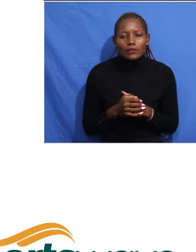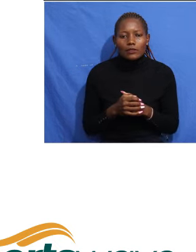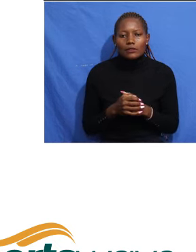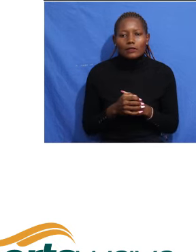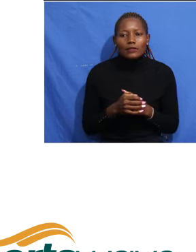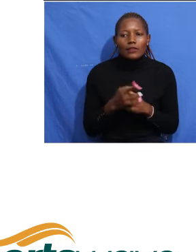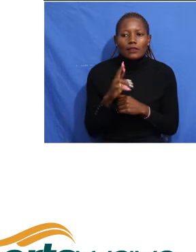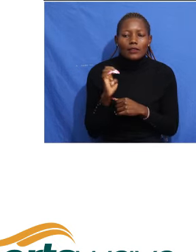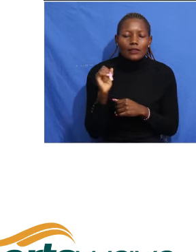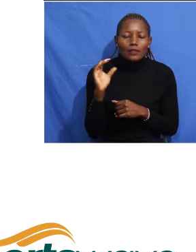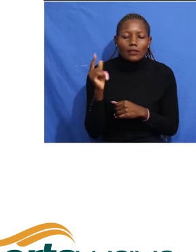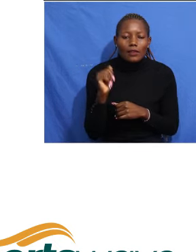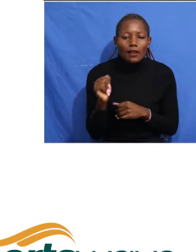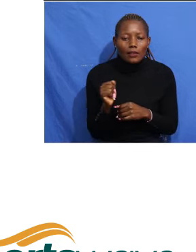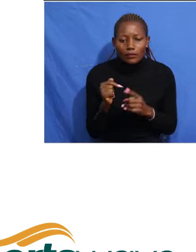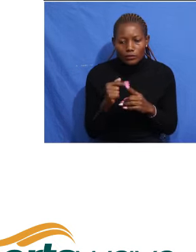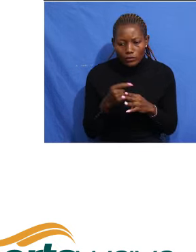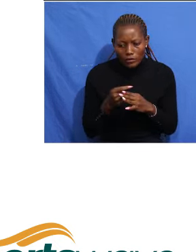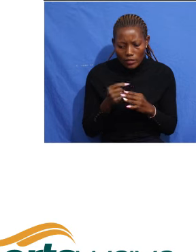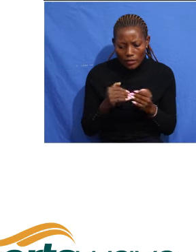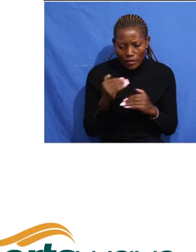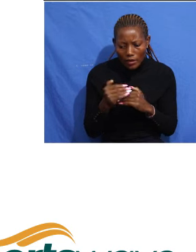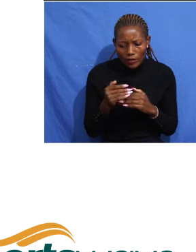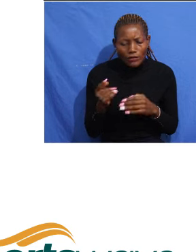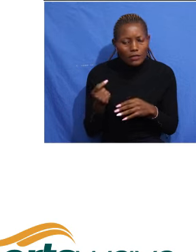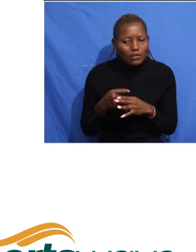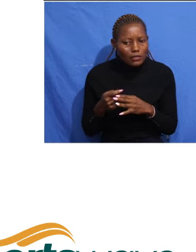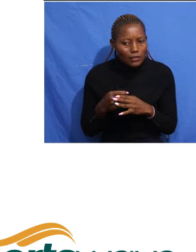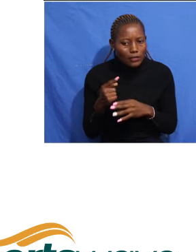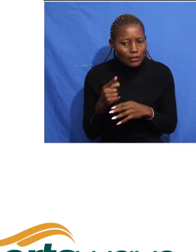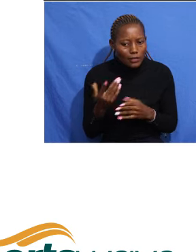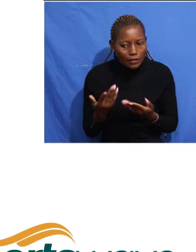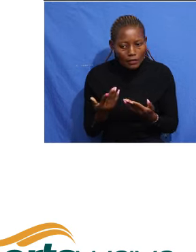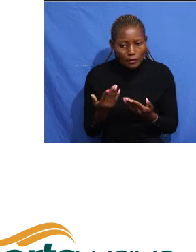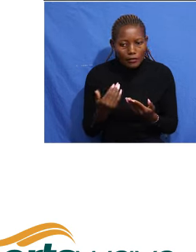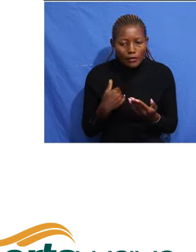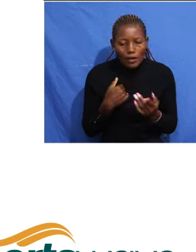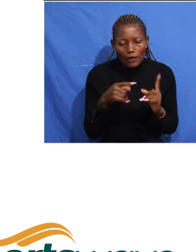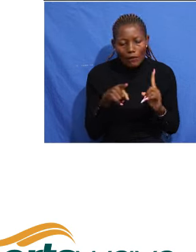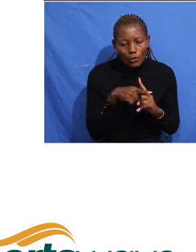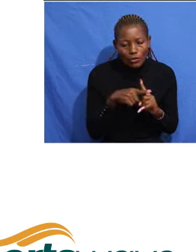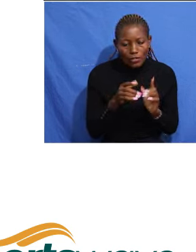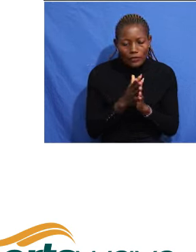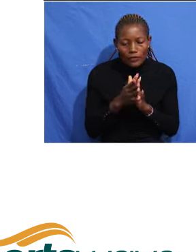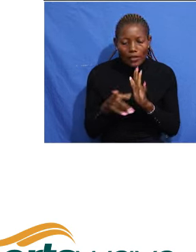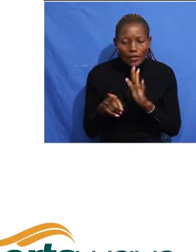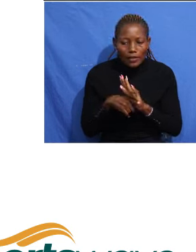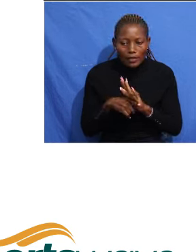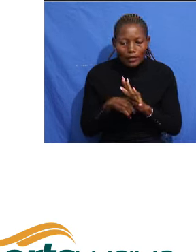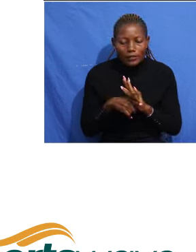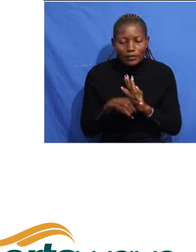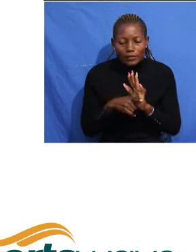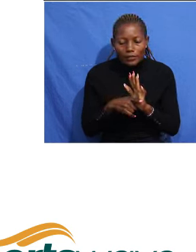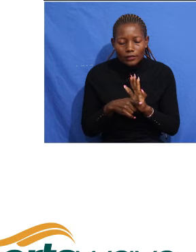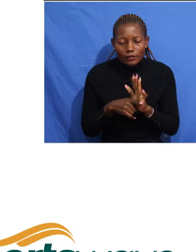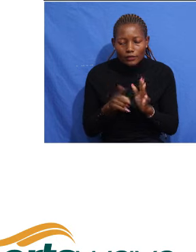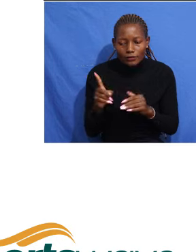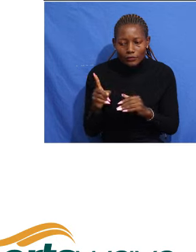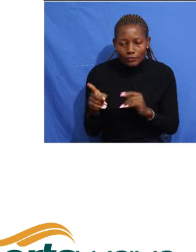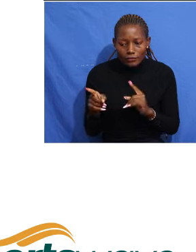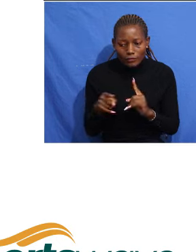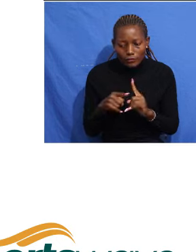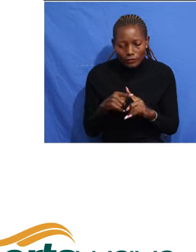training. So after the training, you get both positive and negative effects. So positive effect is fitness.